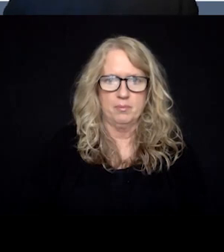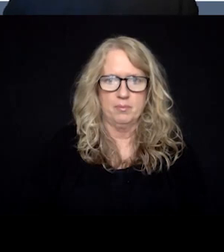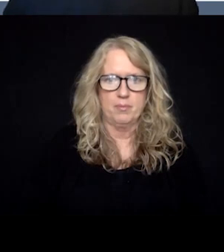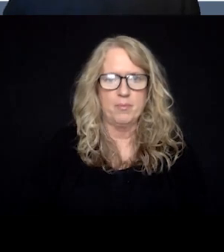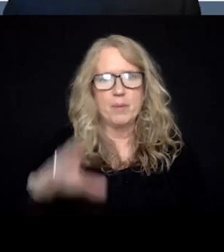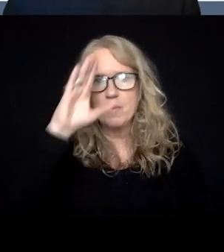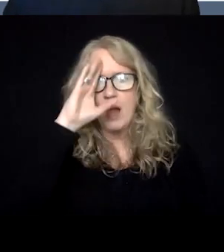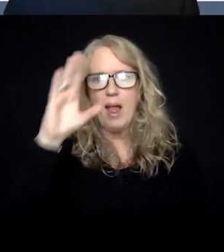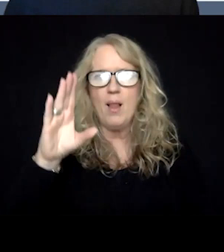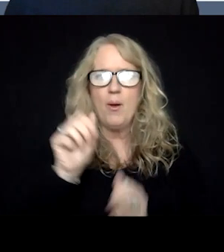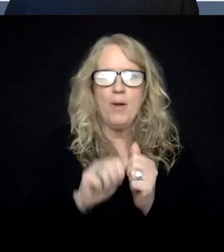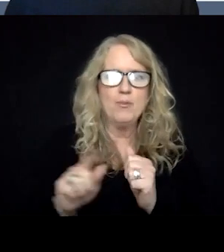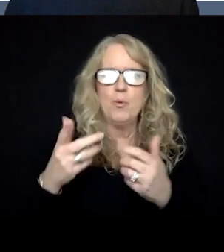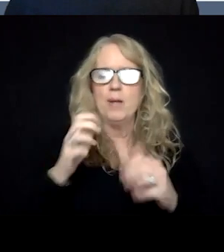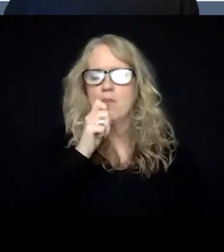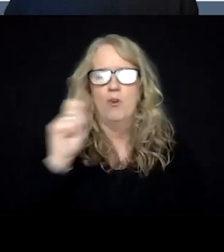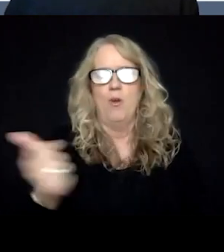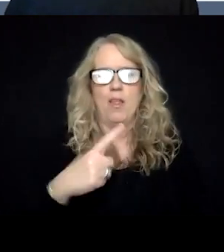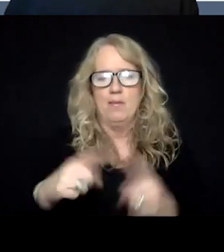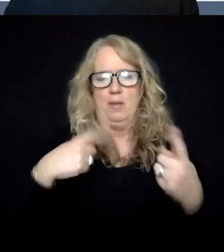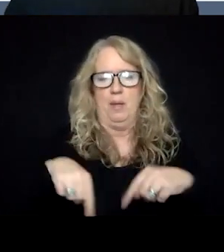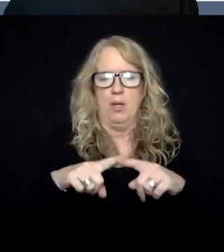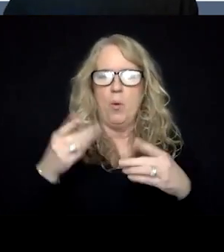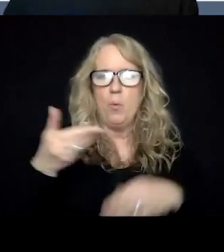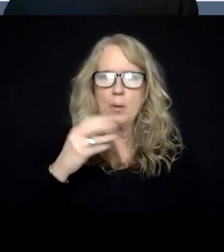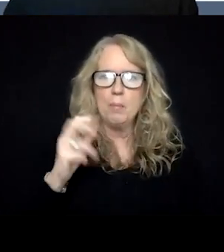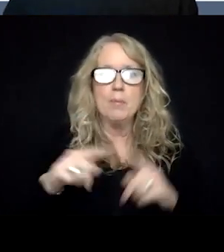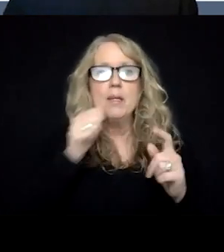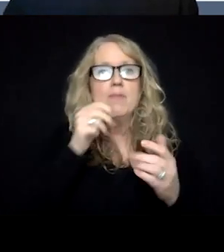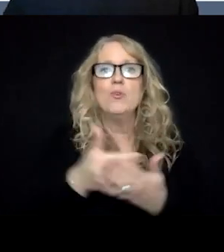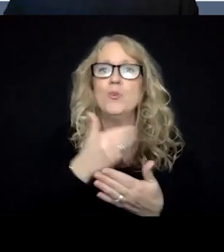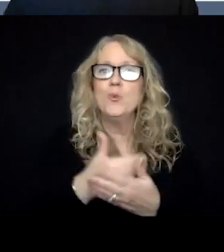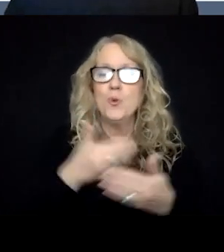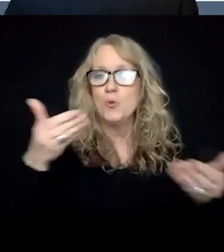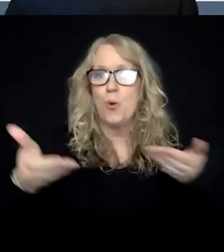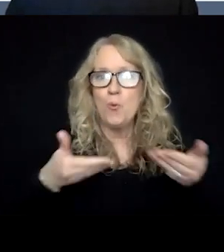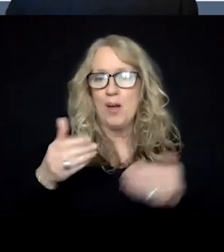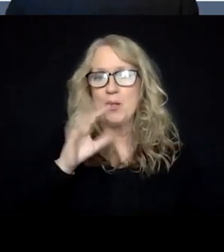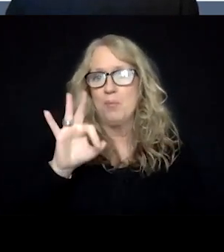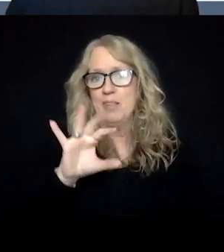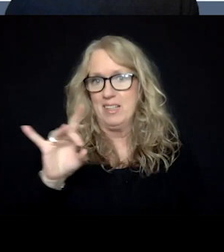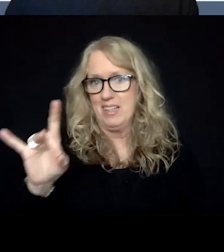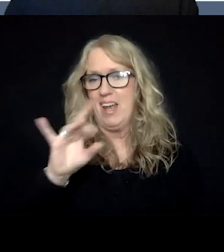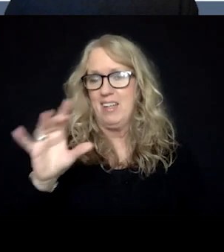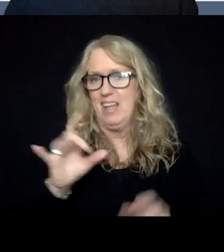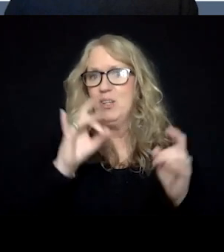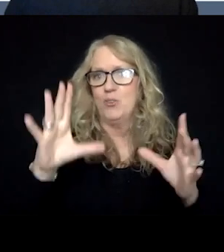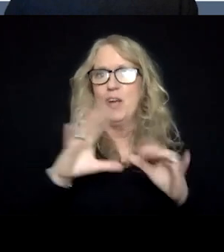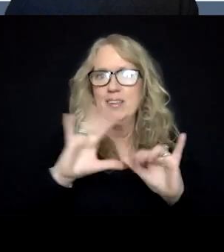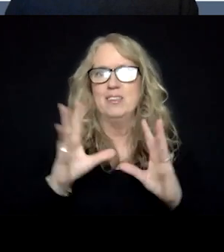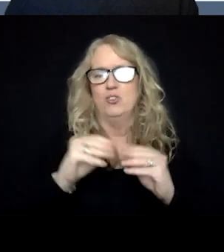Hello, everyone. Welcome. For those of you who have been here before, welcome back. Those of you who are new, welcome to the 90-Day Crisis Jam and the first one